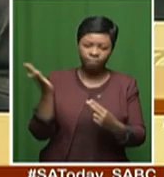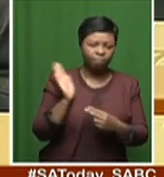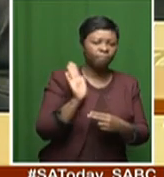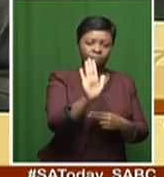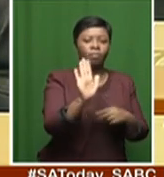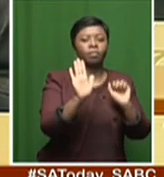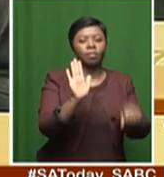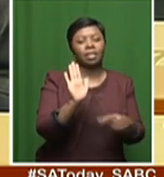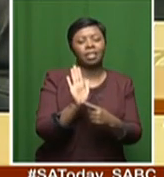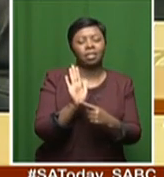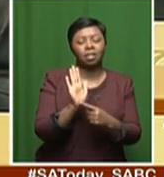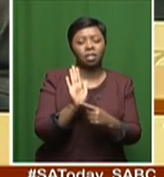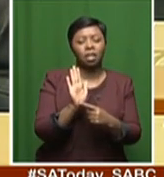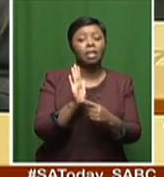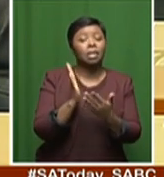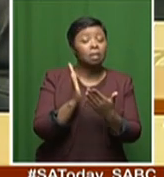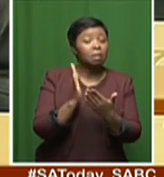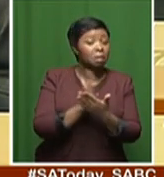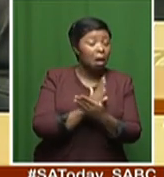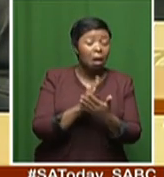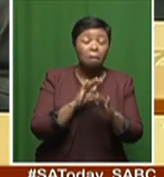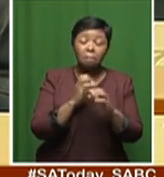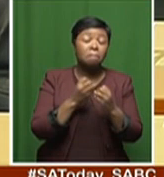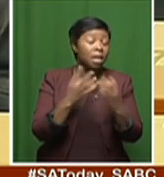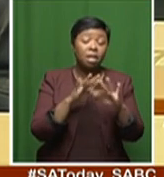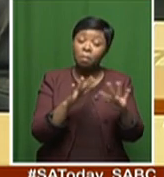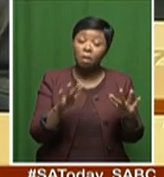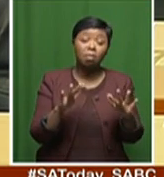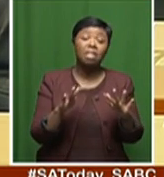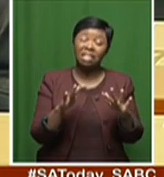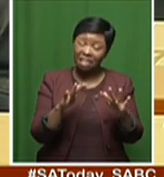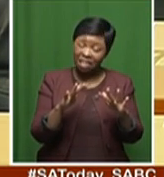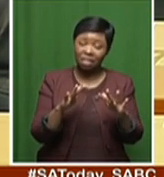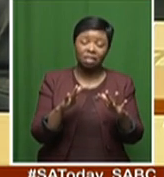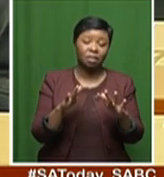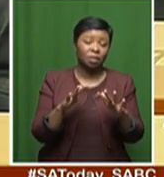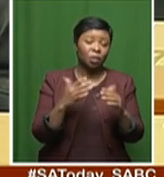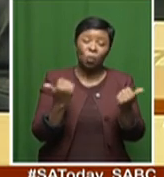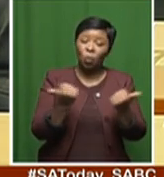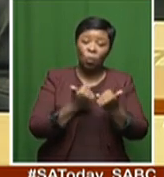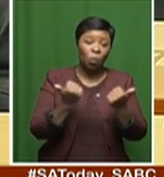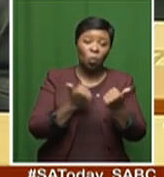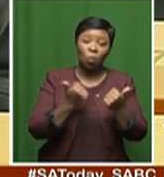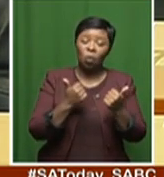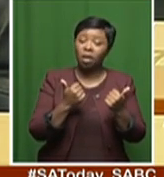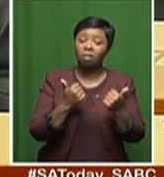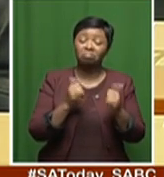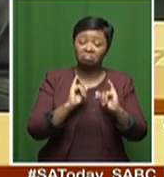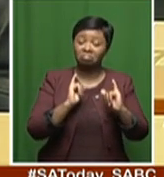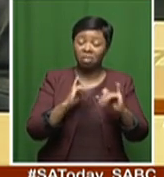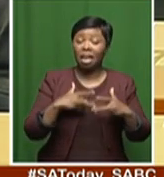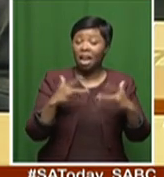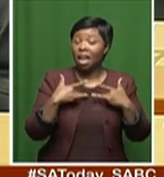paid a great price, Chairperson, for taking a principled stand. And as I was saying,